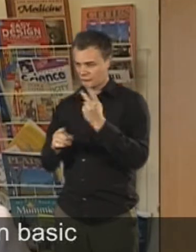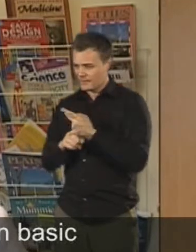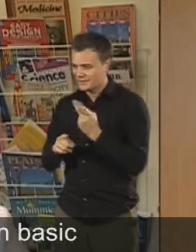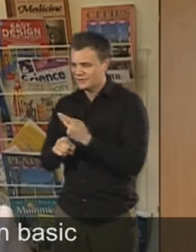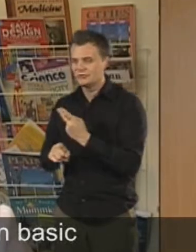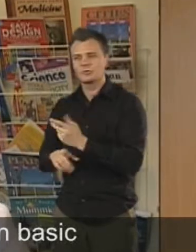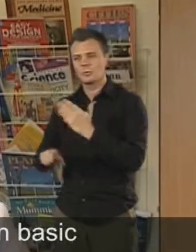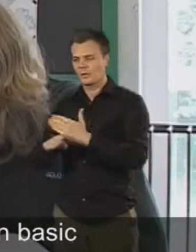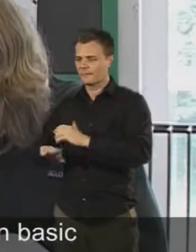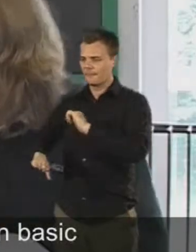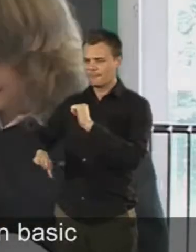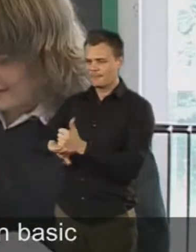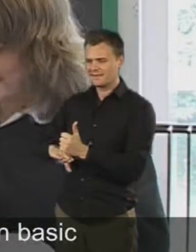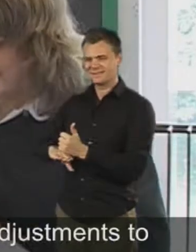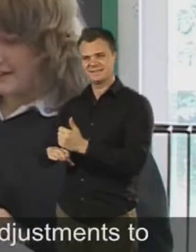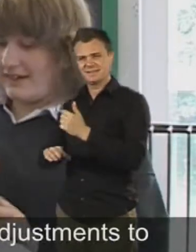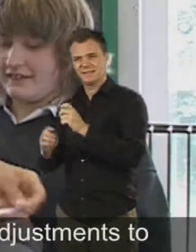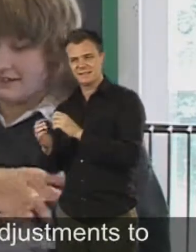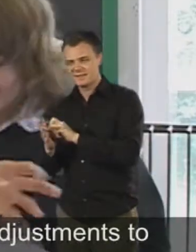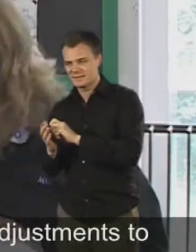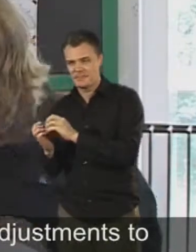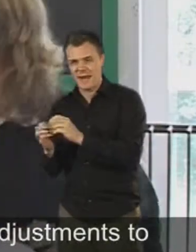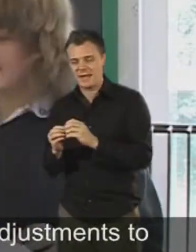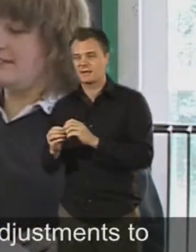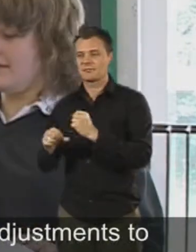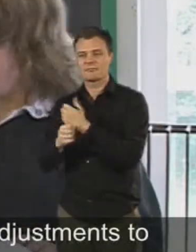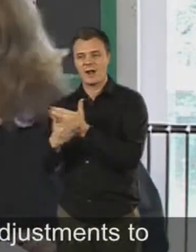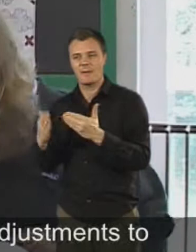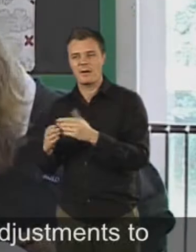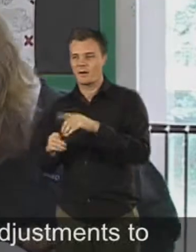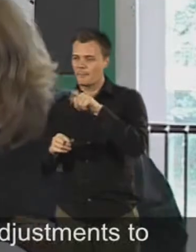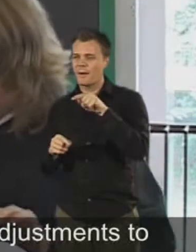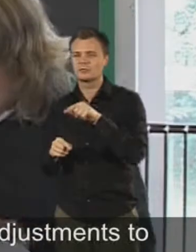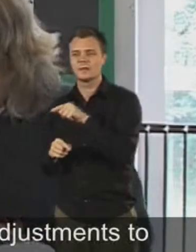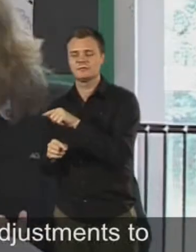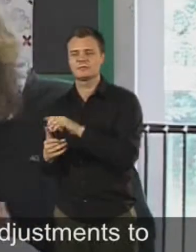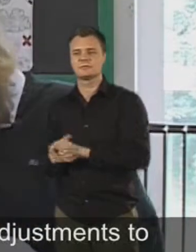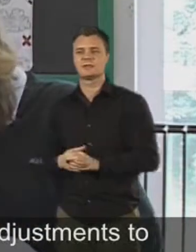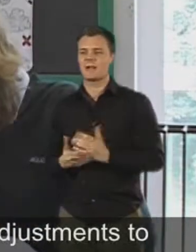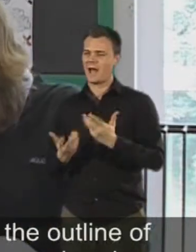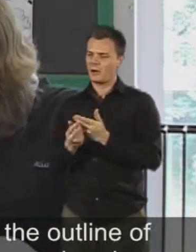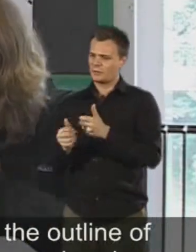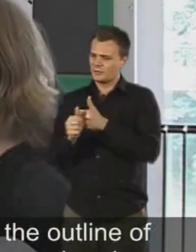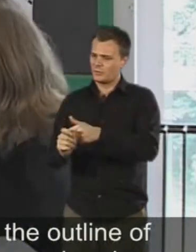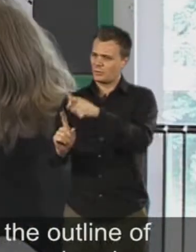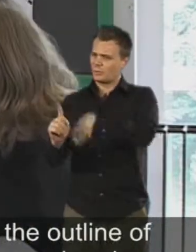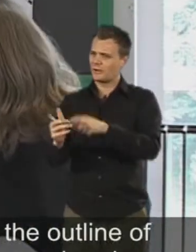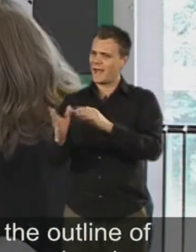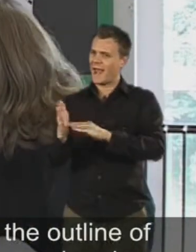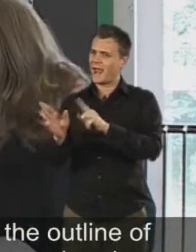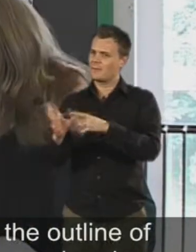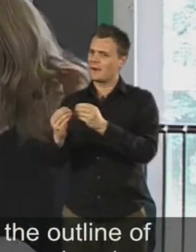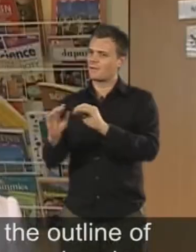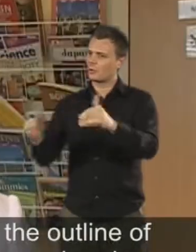basic spelling, grammar, punctuation. How does Pam plan reasonable adjustments to support Amy, who has autism? If you possibly would see